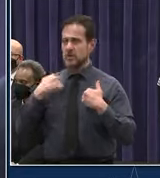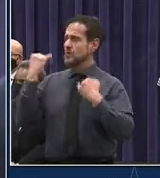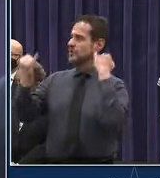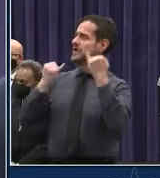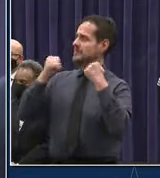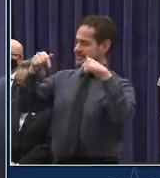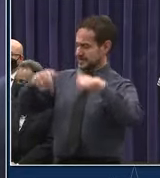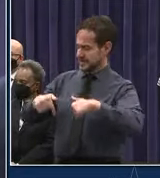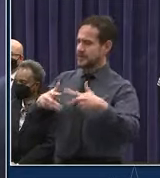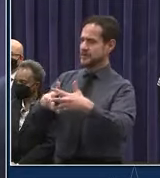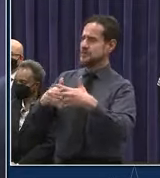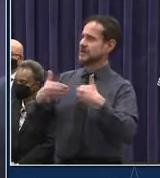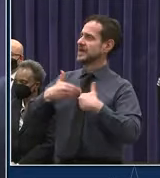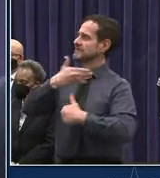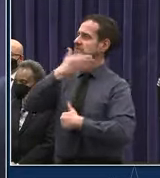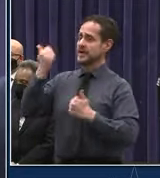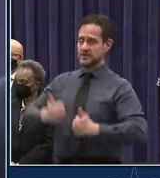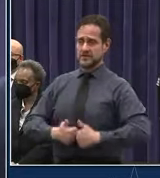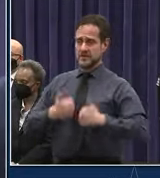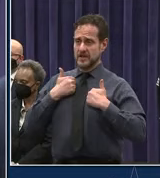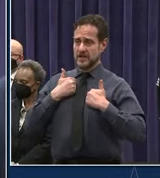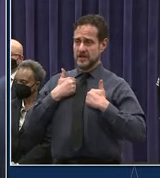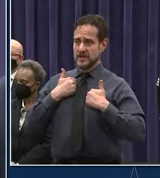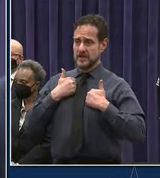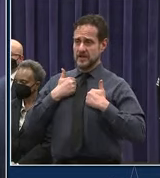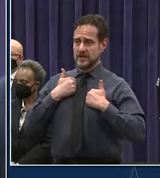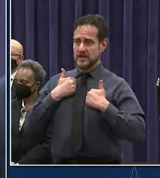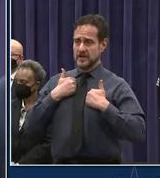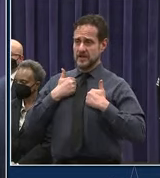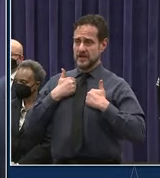better life here. We came in